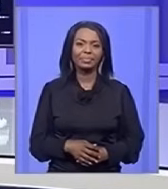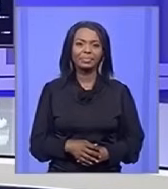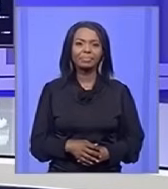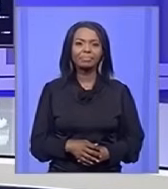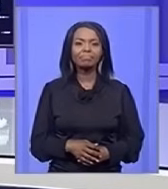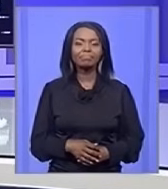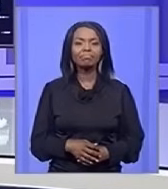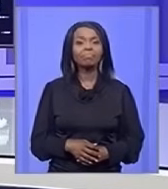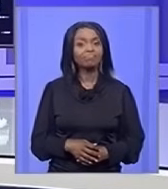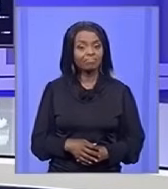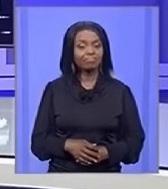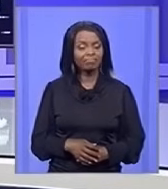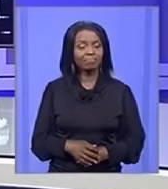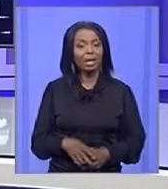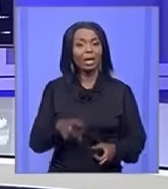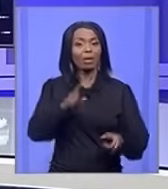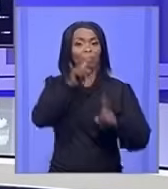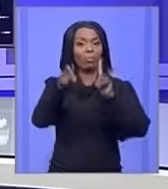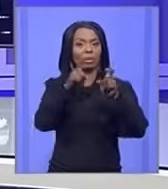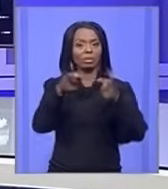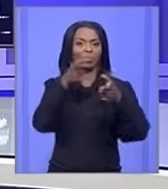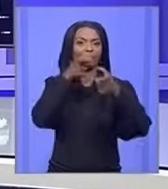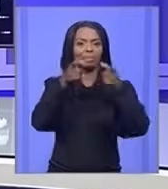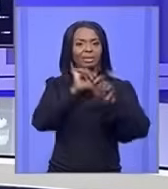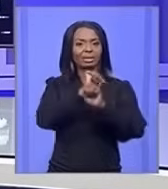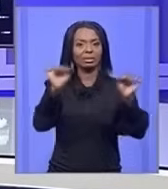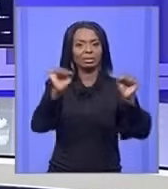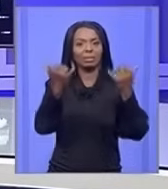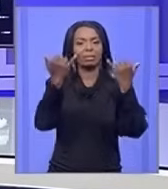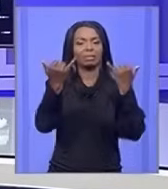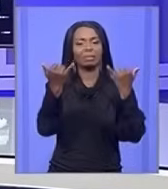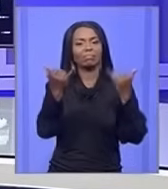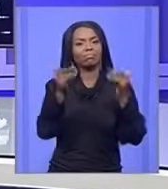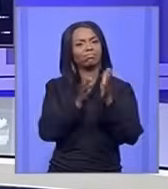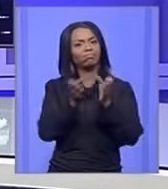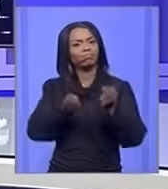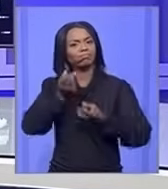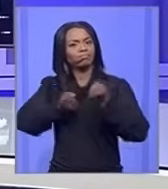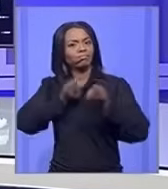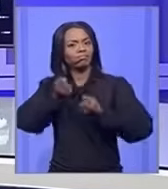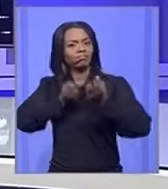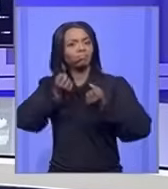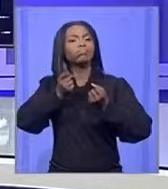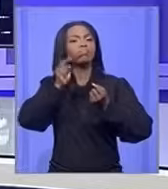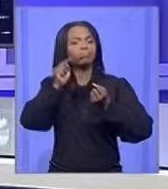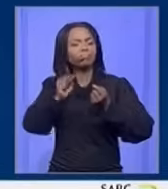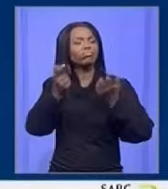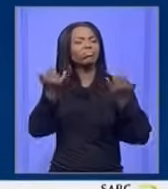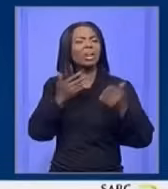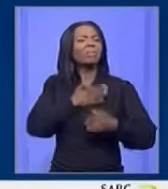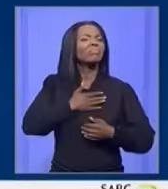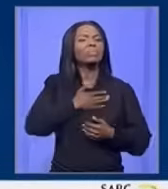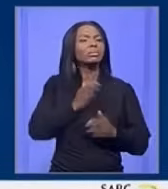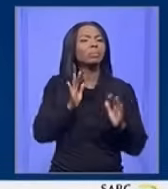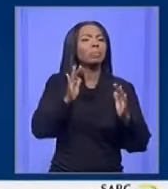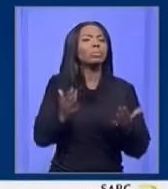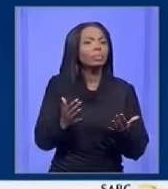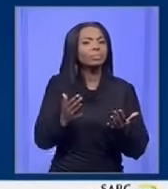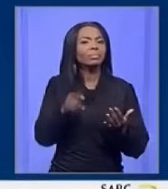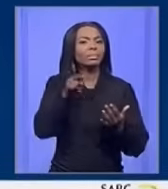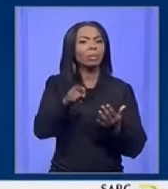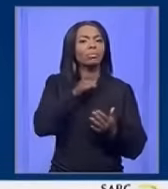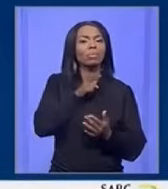Re le khopetse sa mafahleng a lena mabapi le putšišo ya rena mo re rego a maikutlo a gago ke a fe morago ga